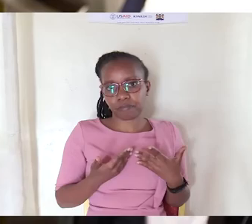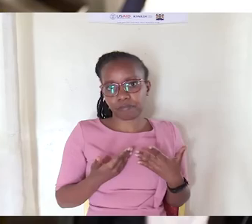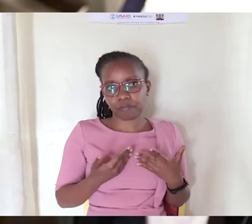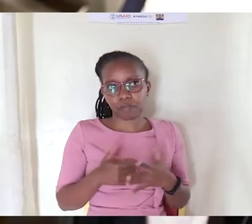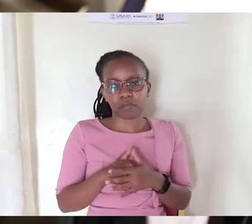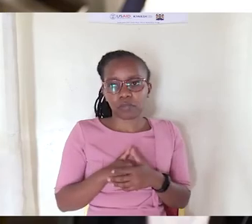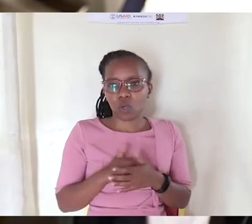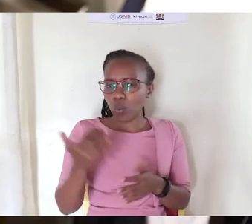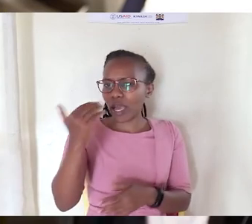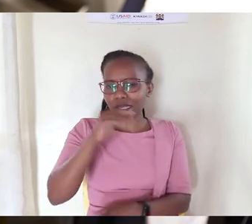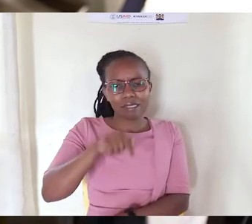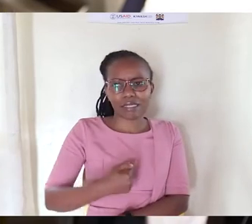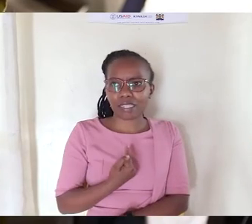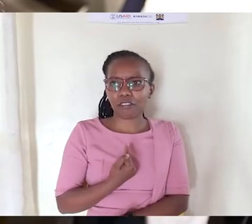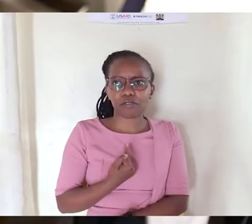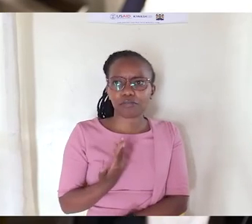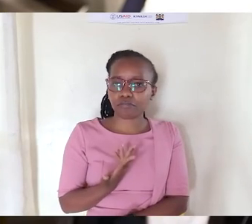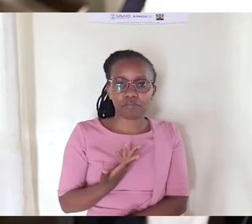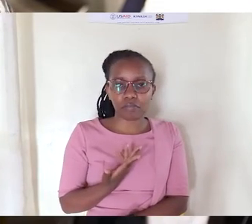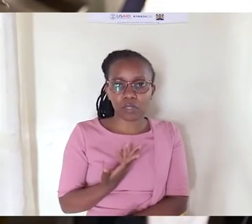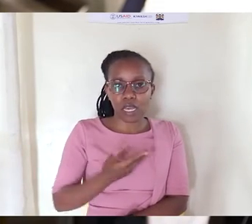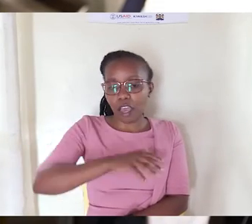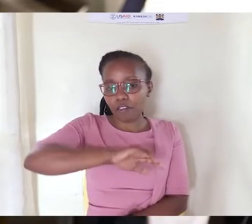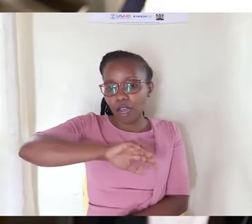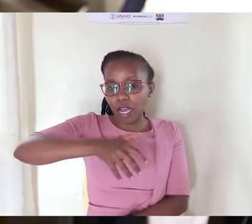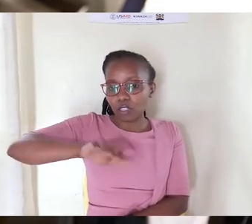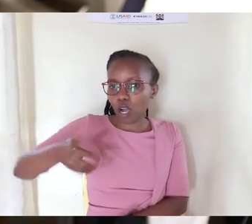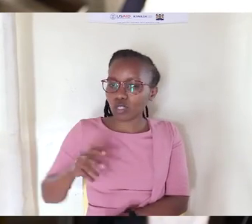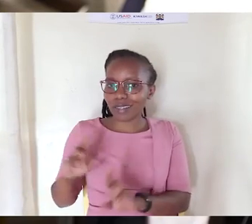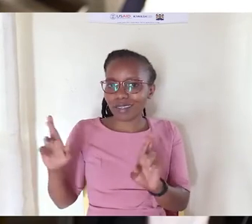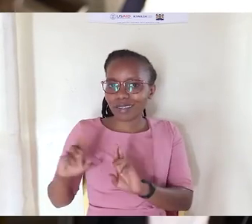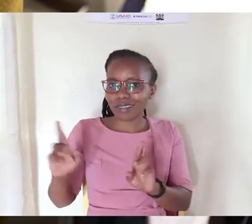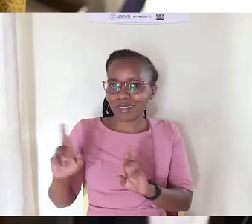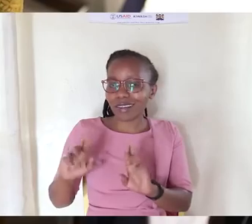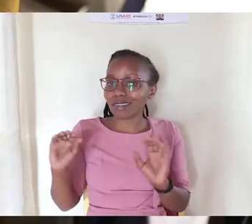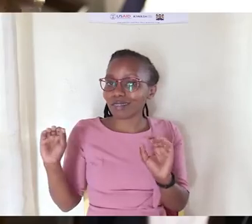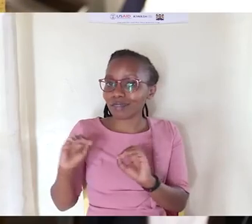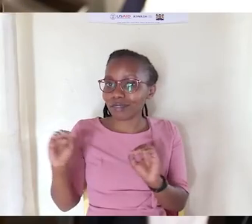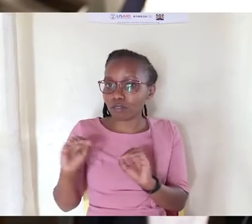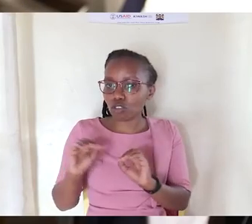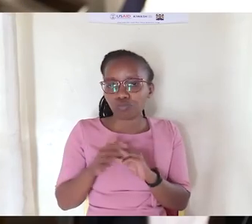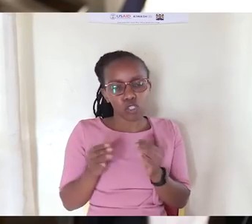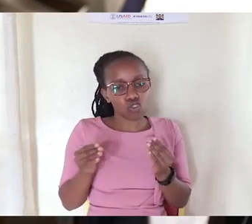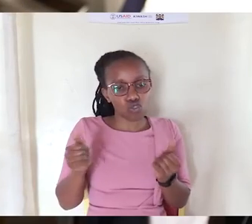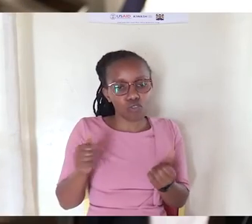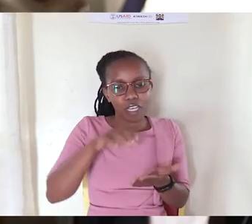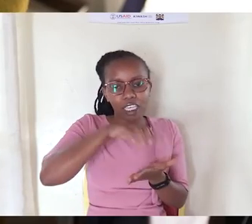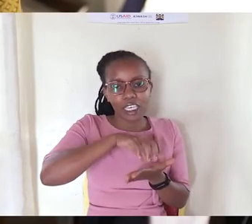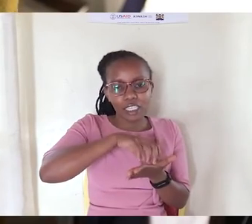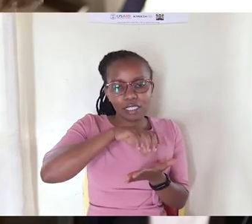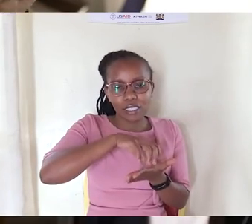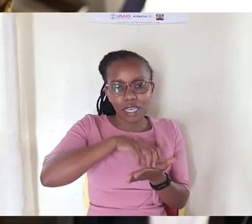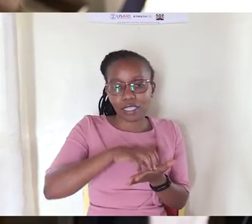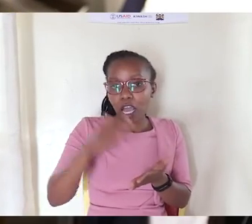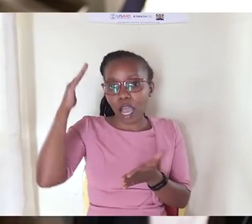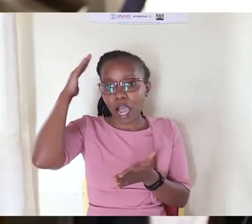We have to ask ourselves, if as a county we are not prepared to handle the cases that we're reporting now, and